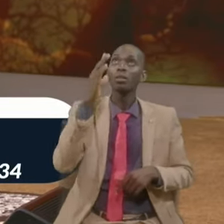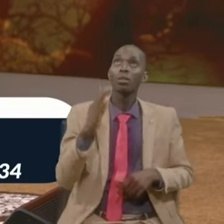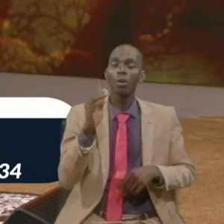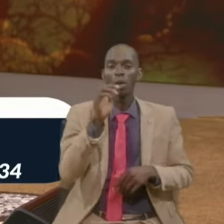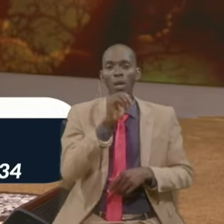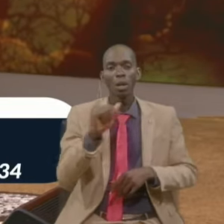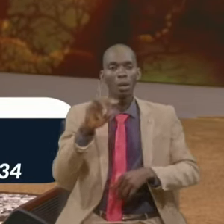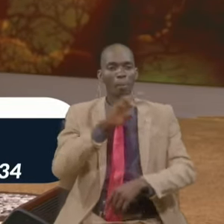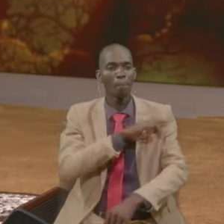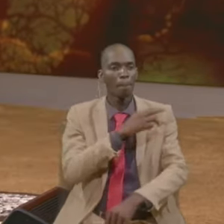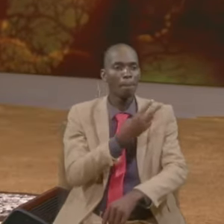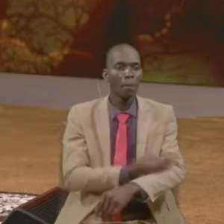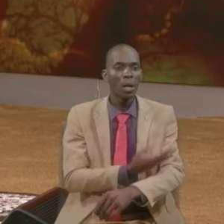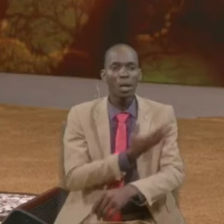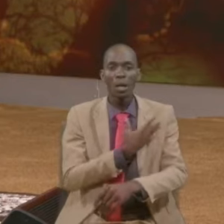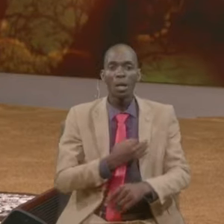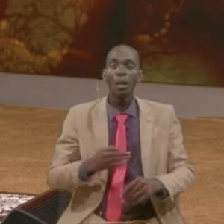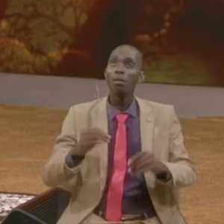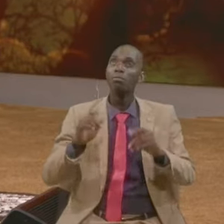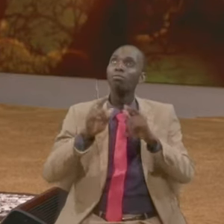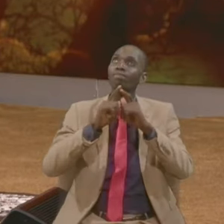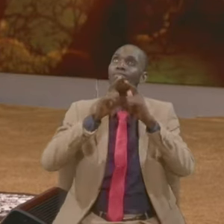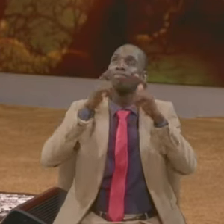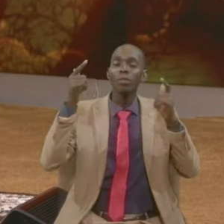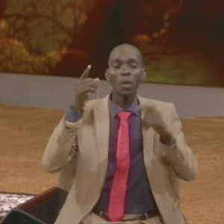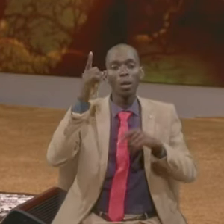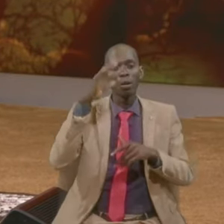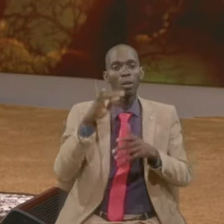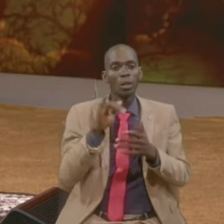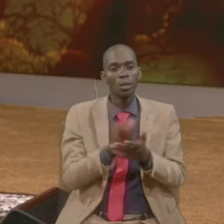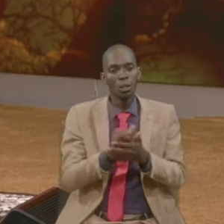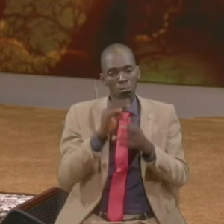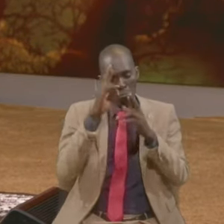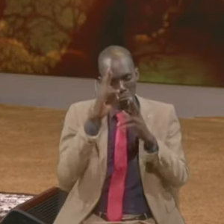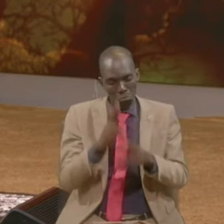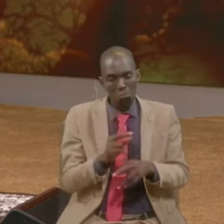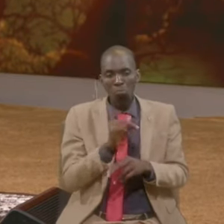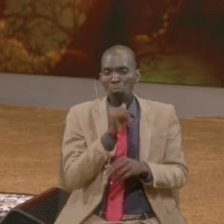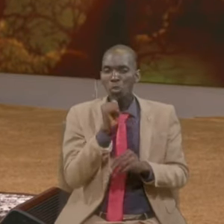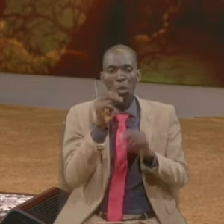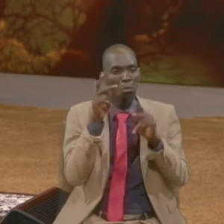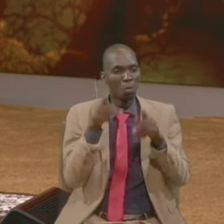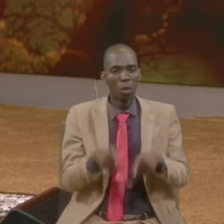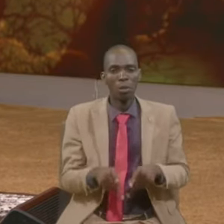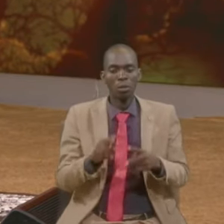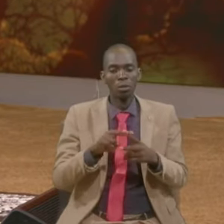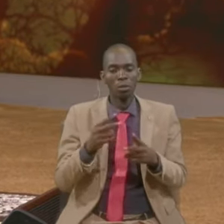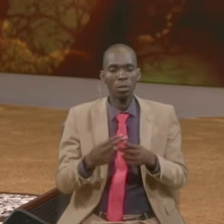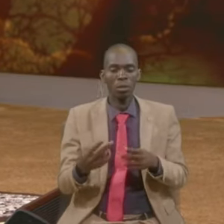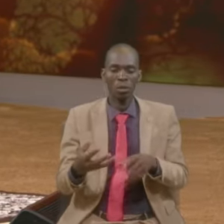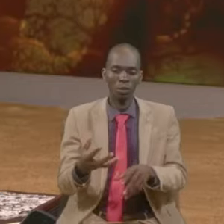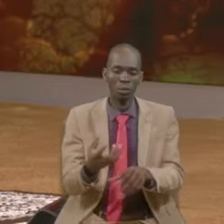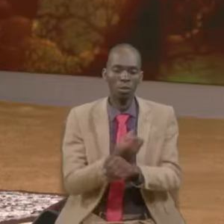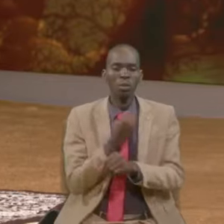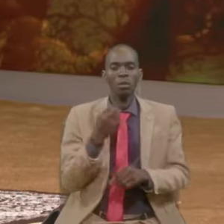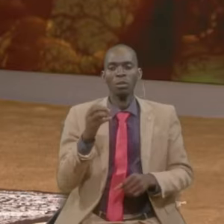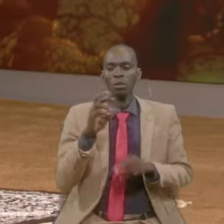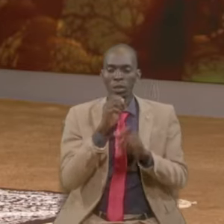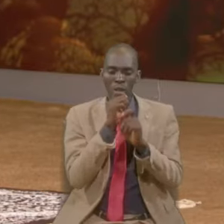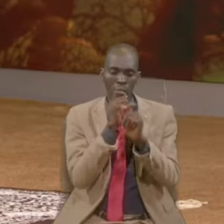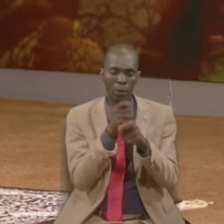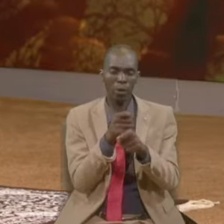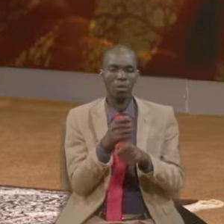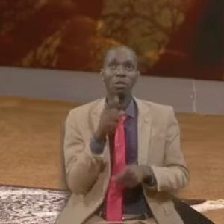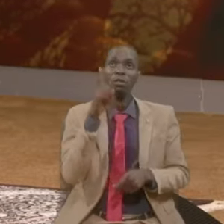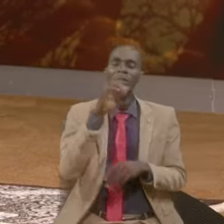a terrible, which regardeth not persons, nor taketh reward. It